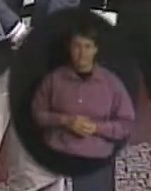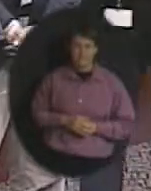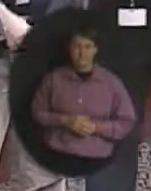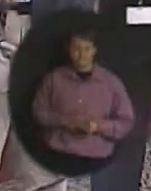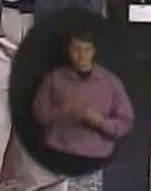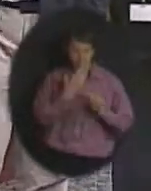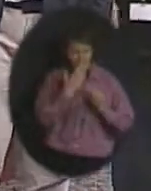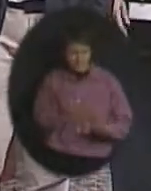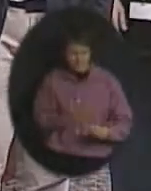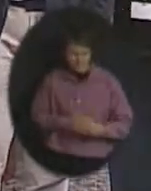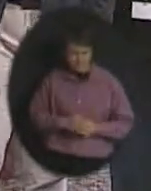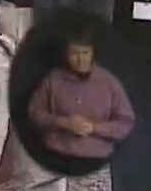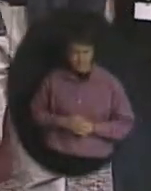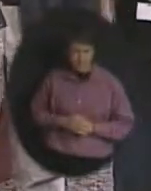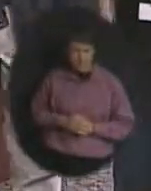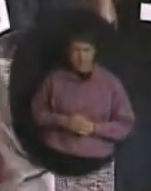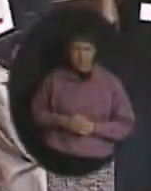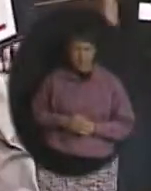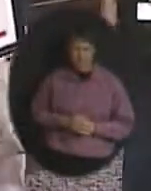Thank you.